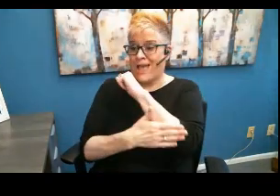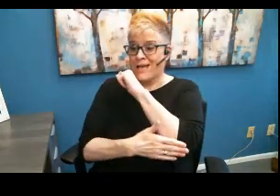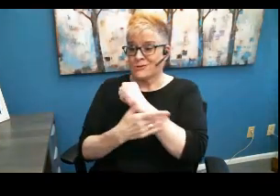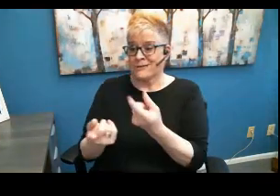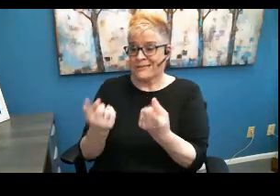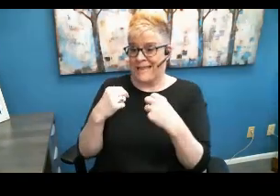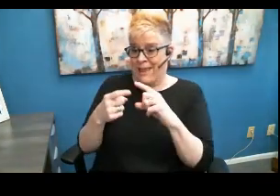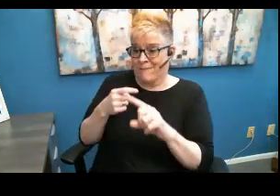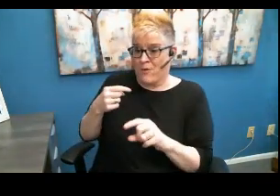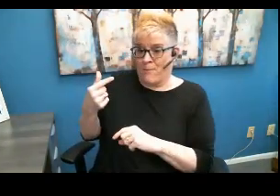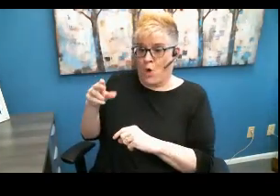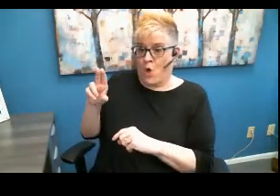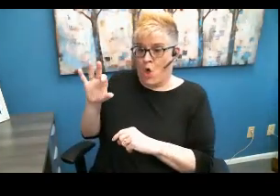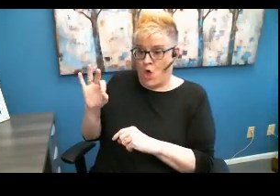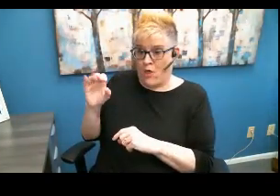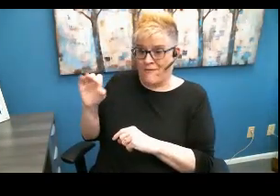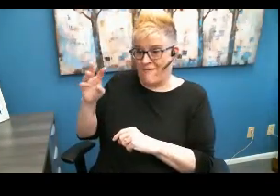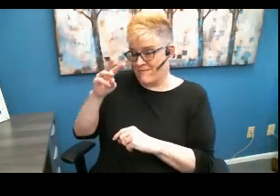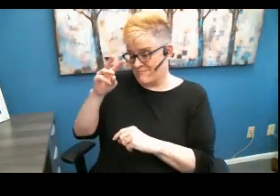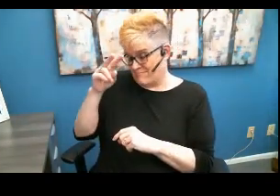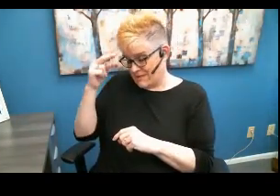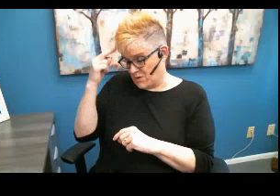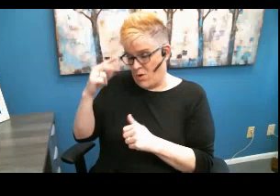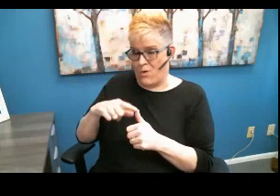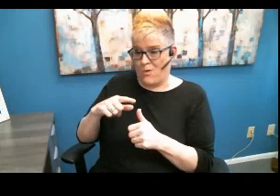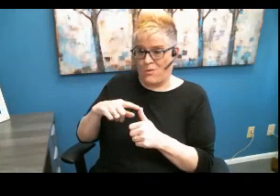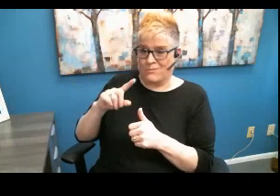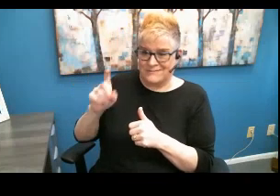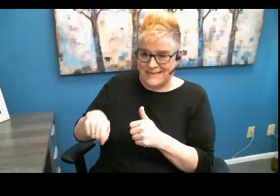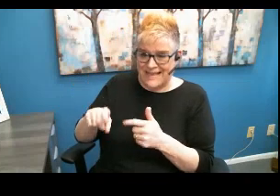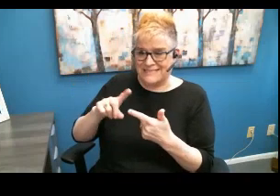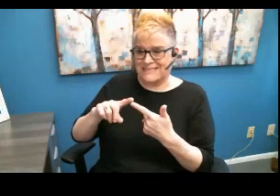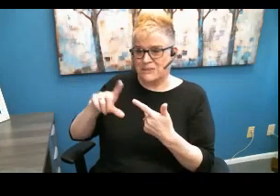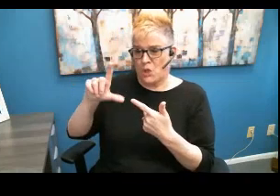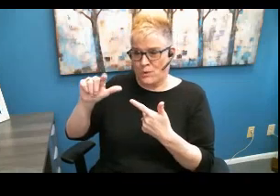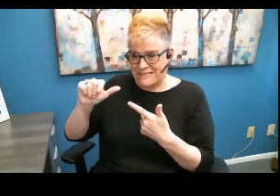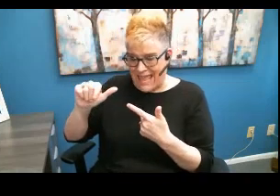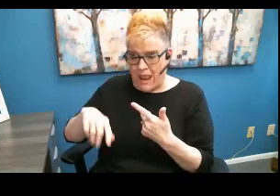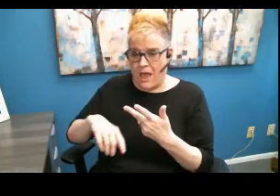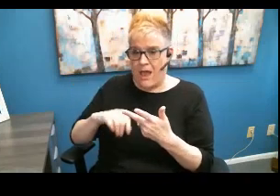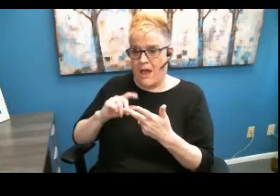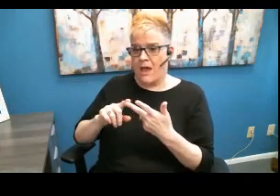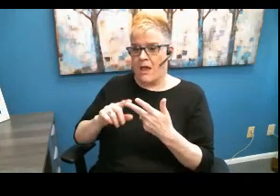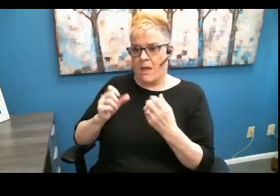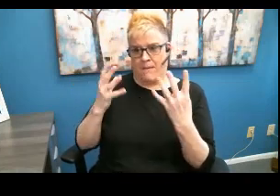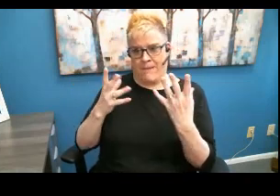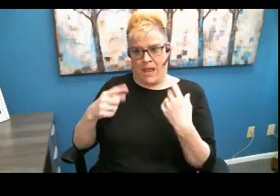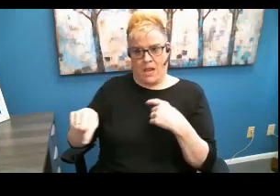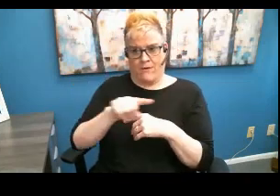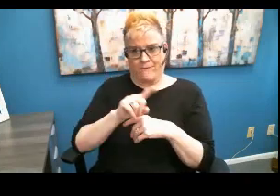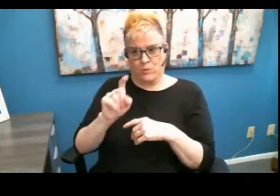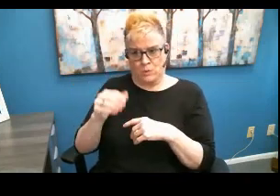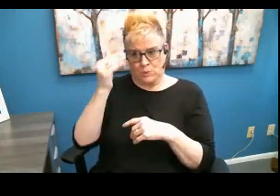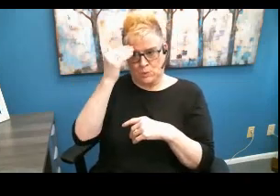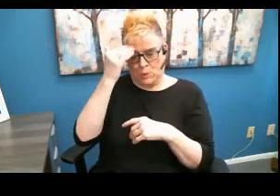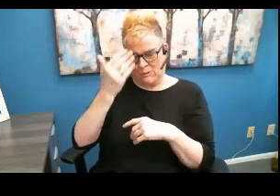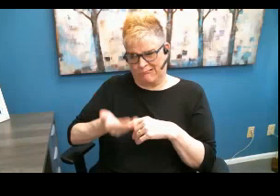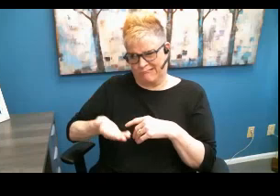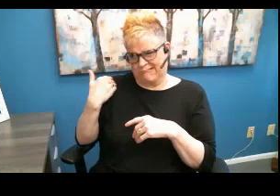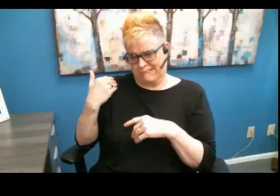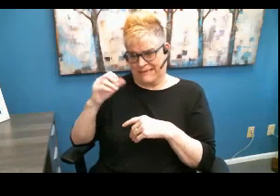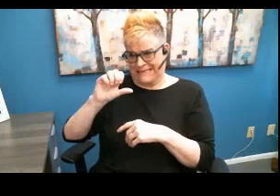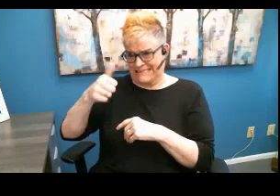Mexico region, Texas, Louisiana, big producers of natural gas. But many of you should be aware, especially in the last decade, of